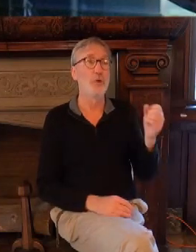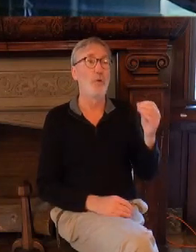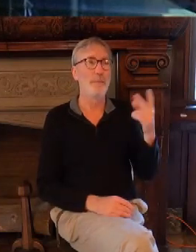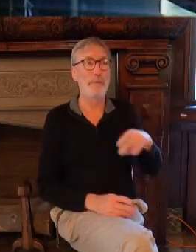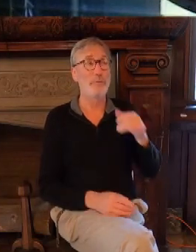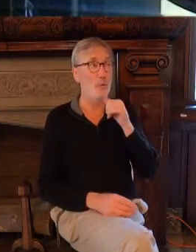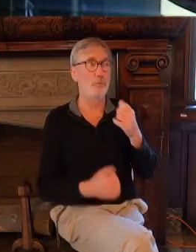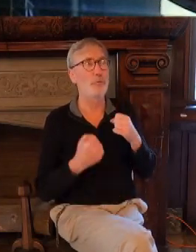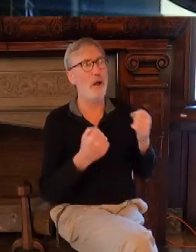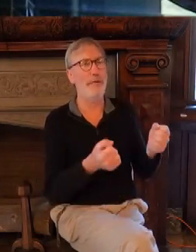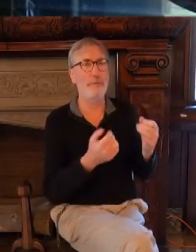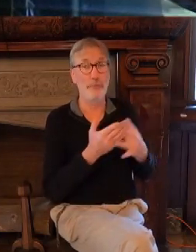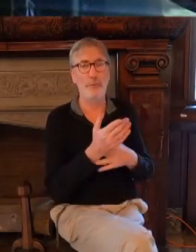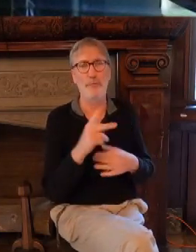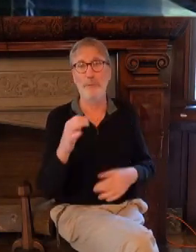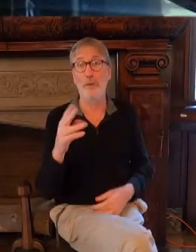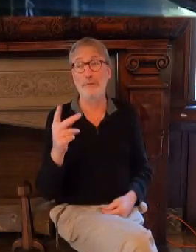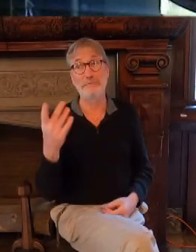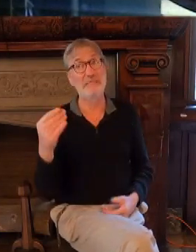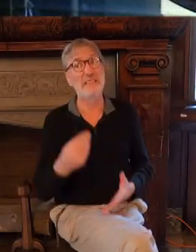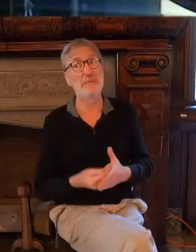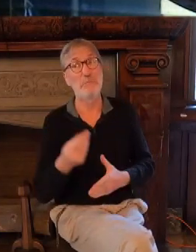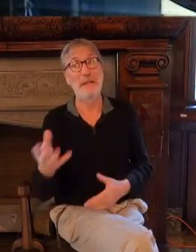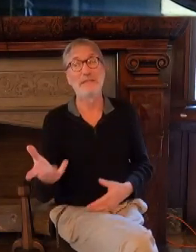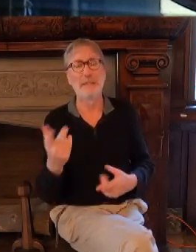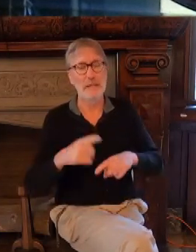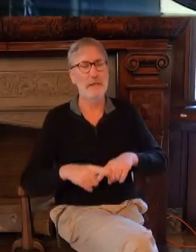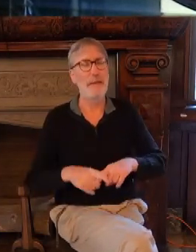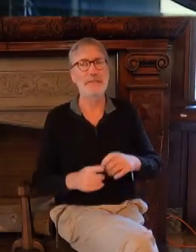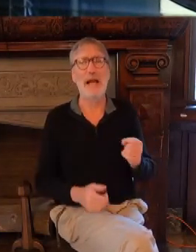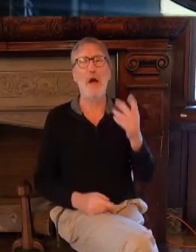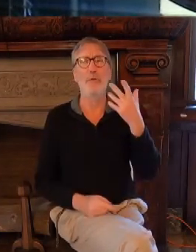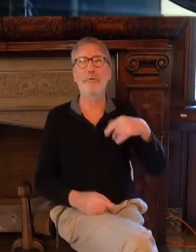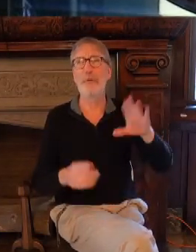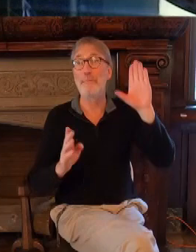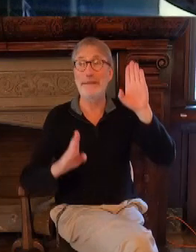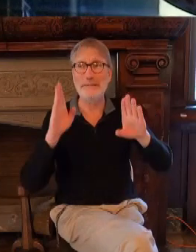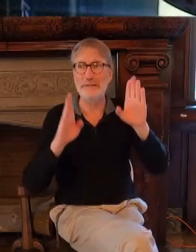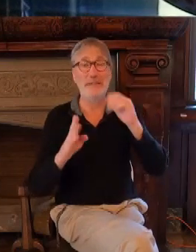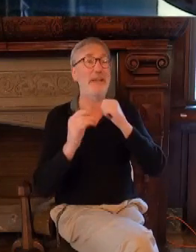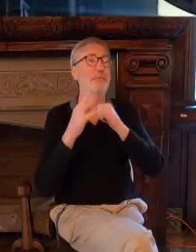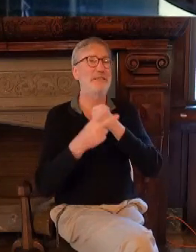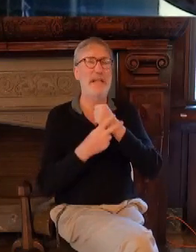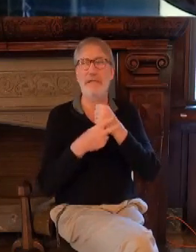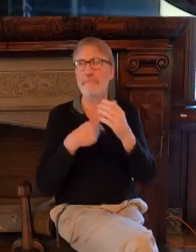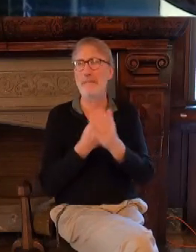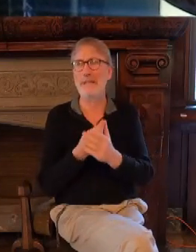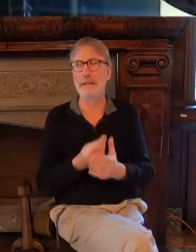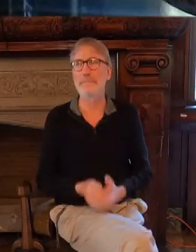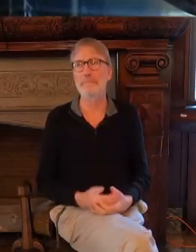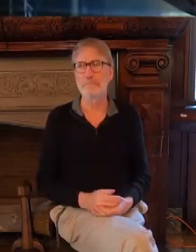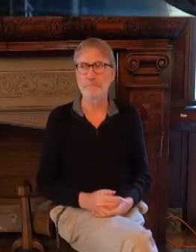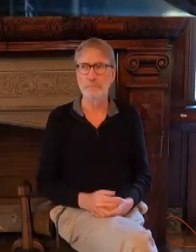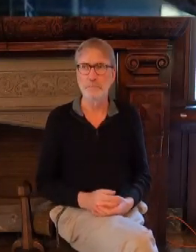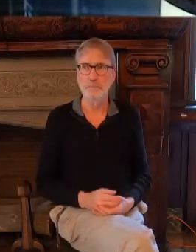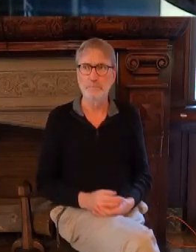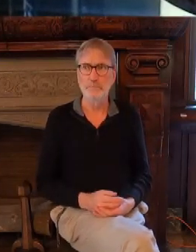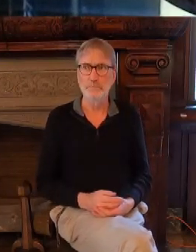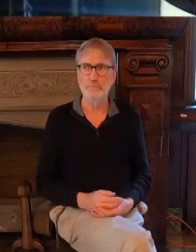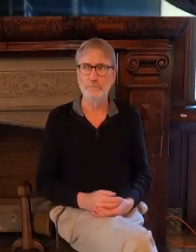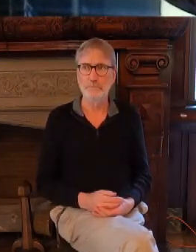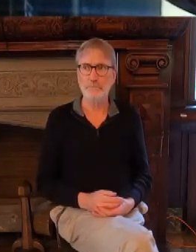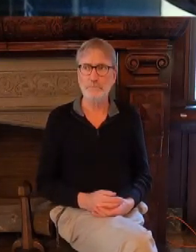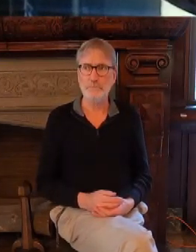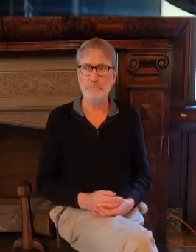park. But those are actually really, really expensive, so it depends on how the bids come in in the next week. So it's a pretty